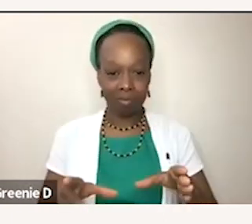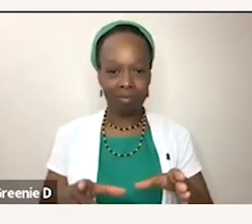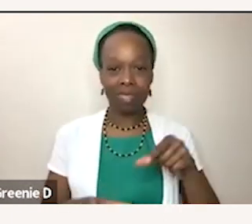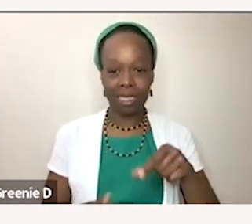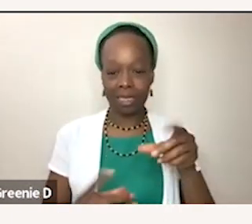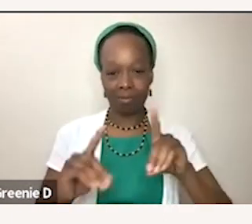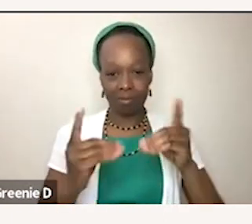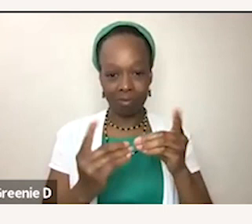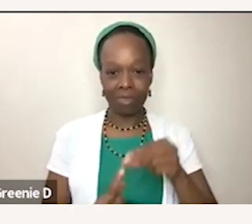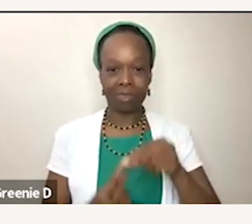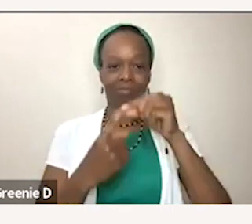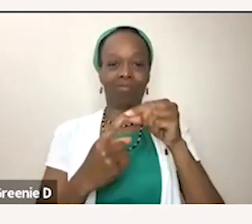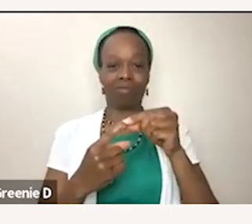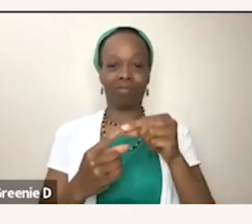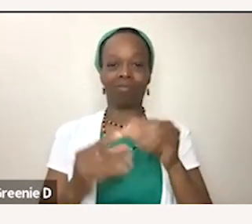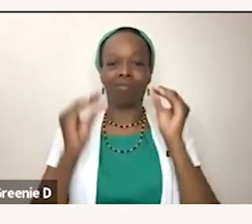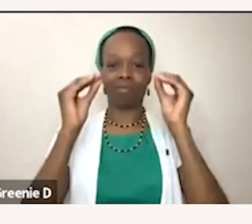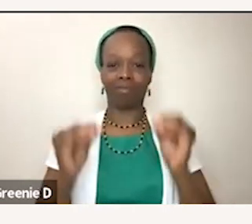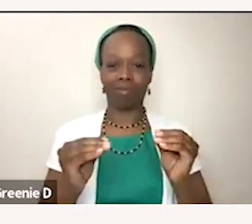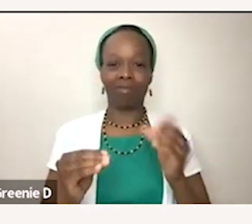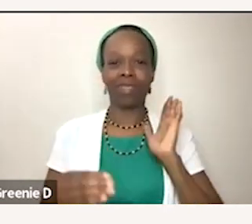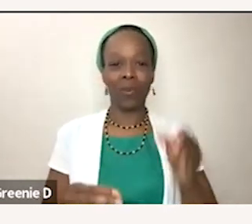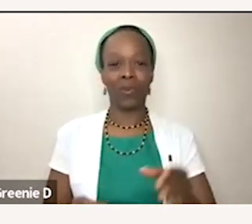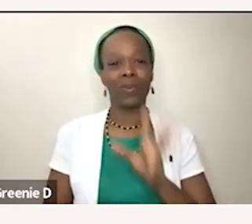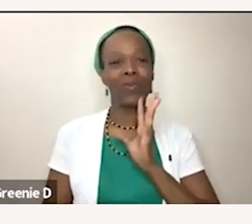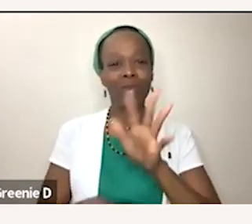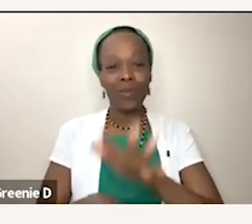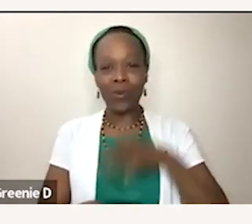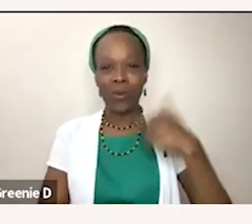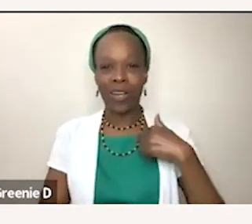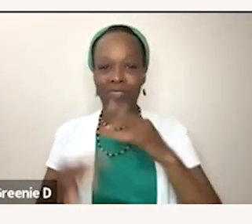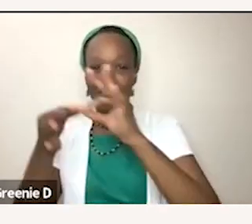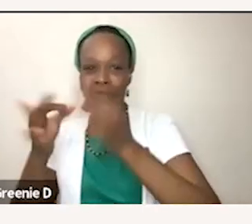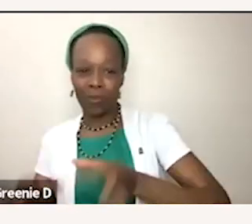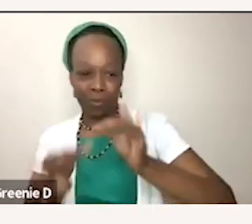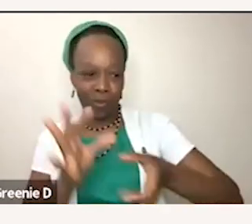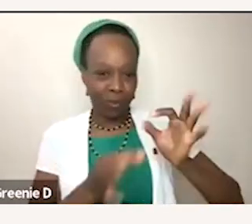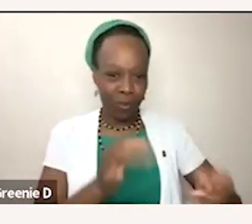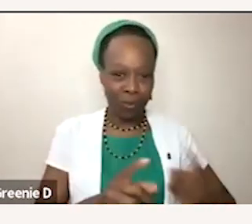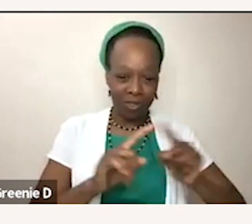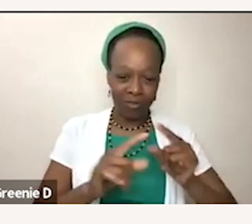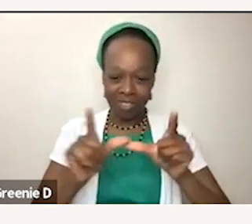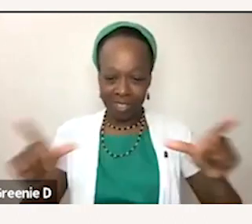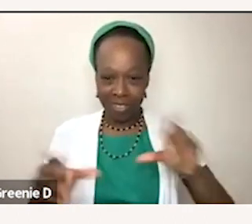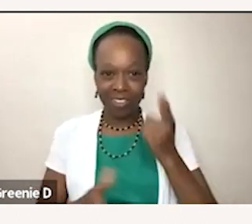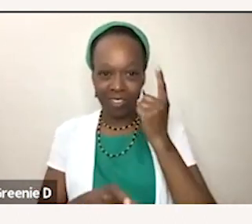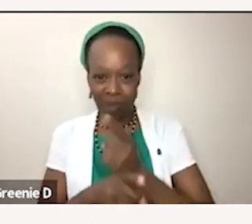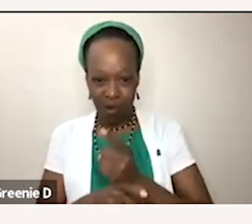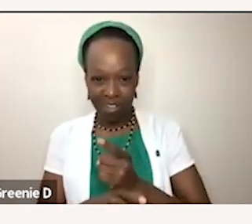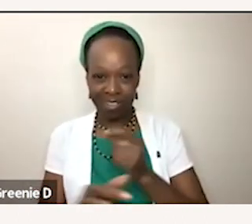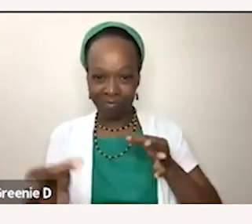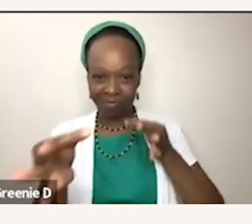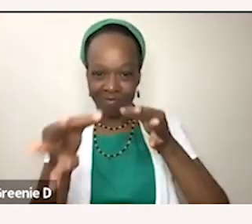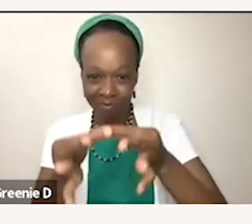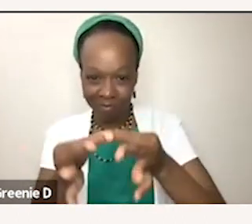Specialized Instruction and Student Support. I'm going to start talking slower because we have interpreters for Spanish, for Mandarin, and ASL, and I don't